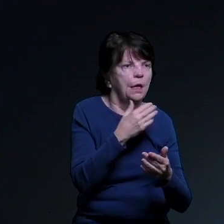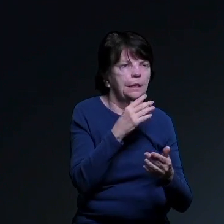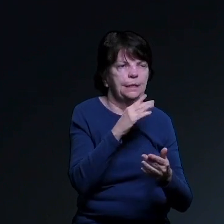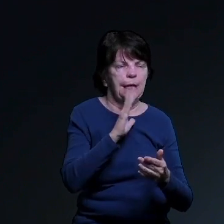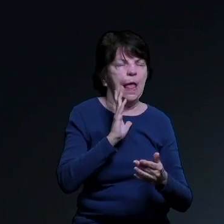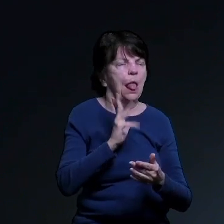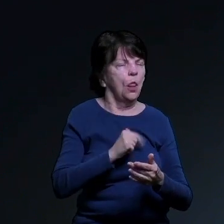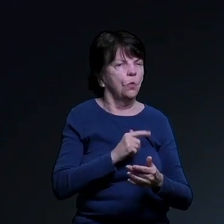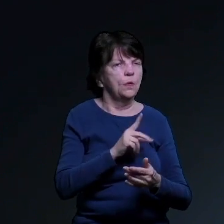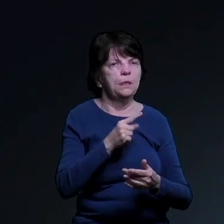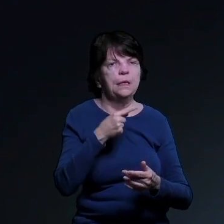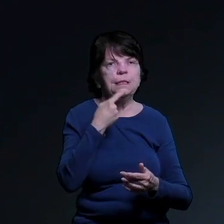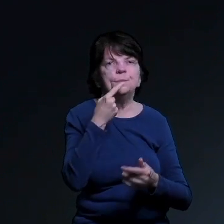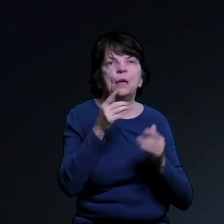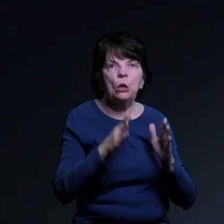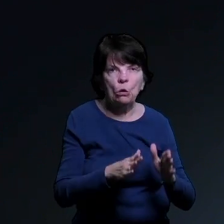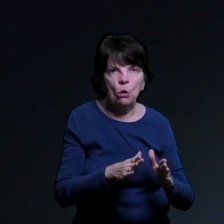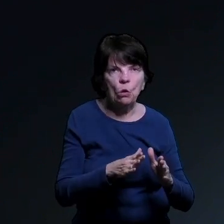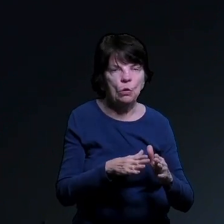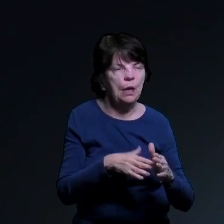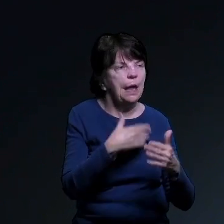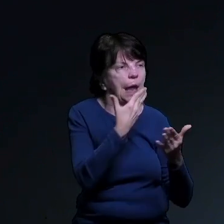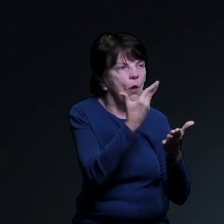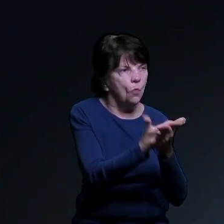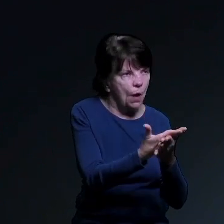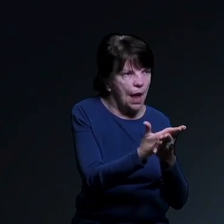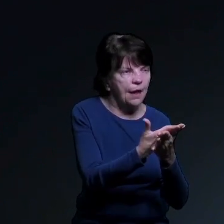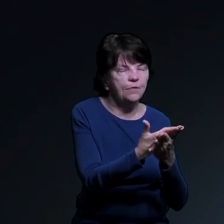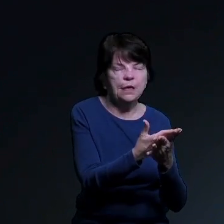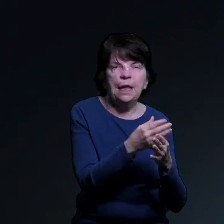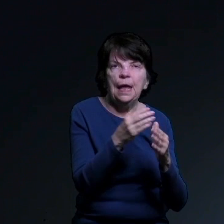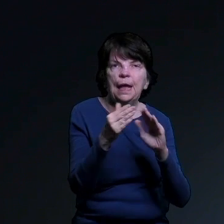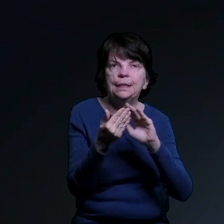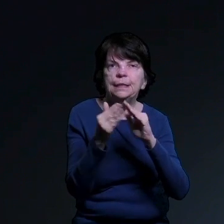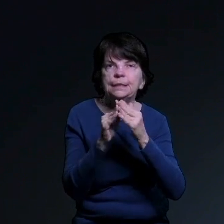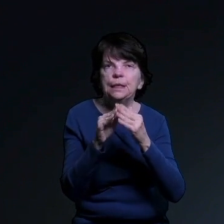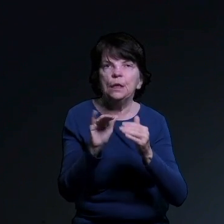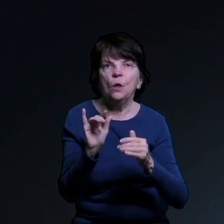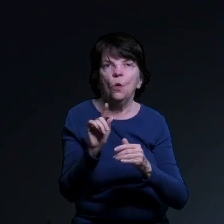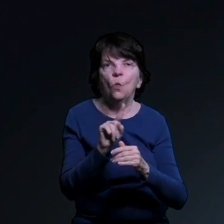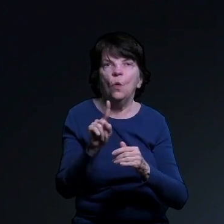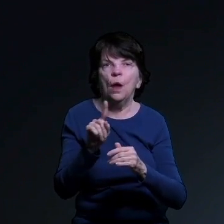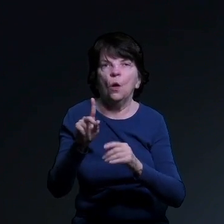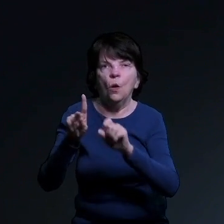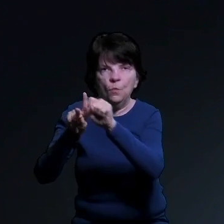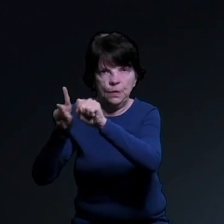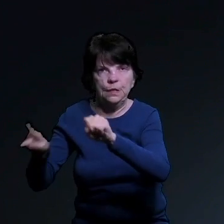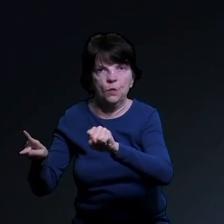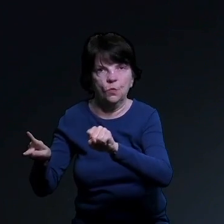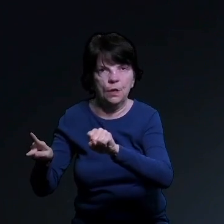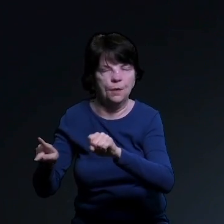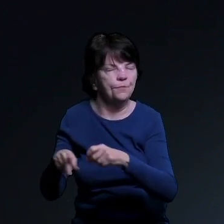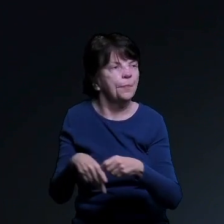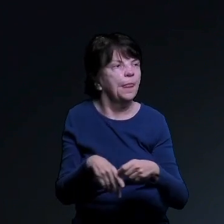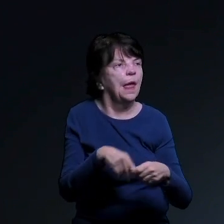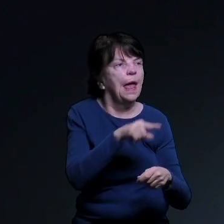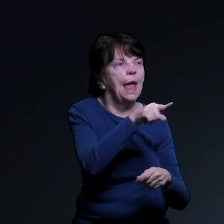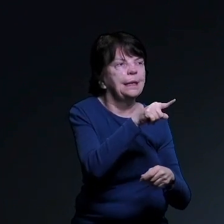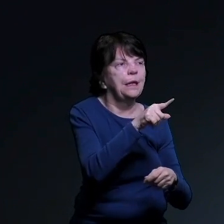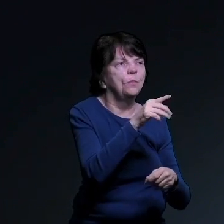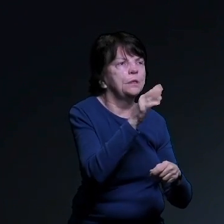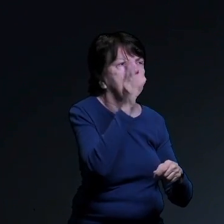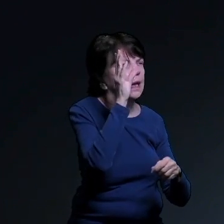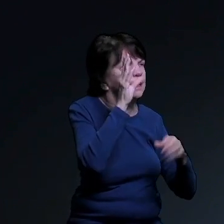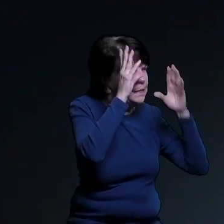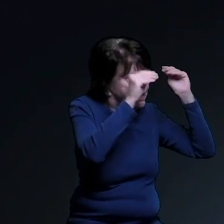in Egypt. He had been taught the way of the Lord, and he taught others about Jesus with enthusiastic